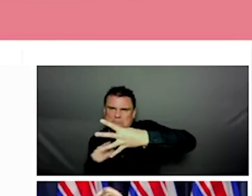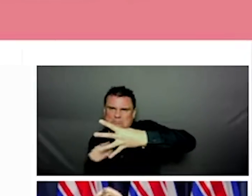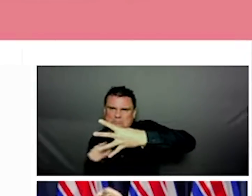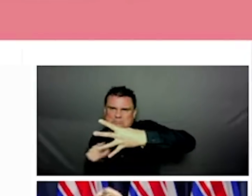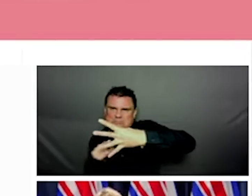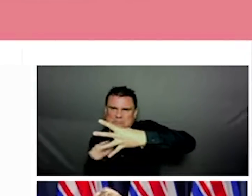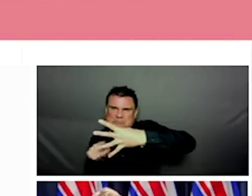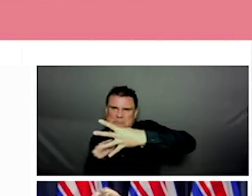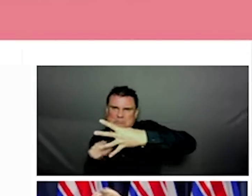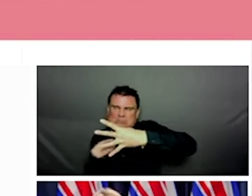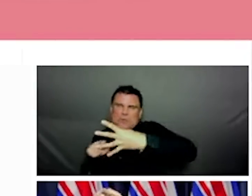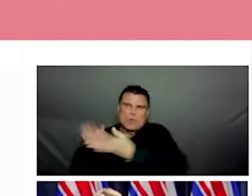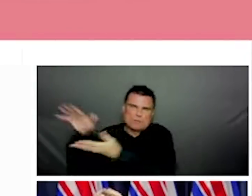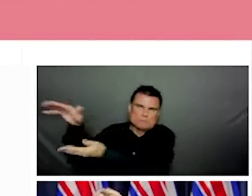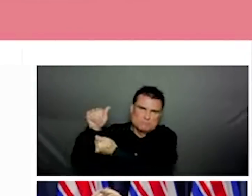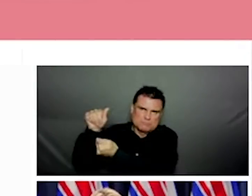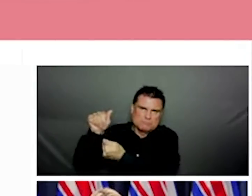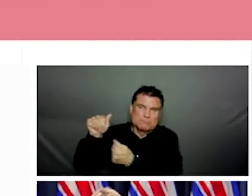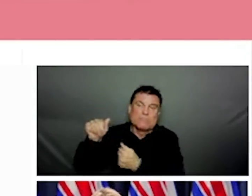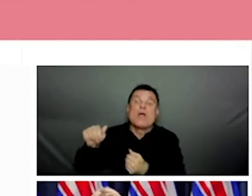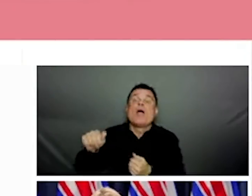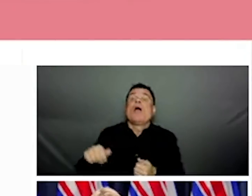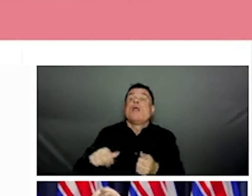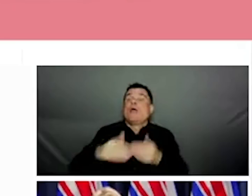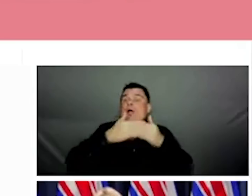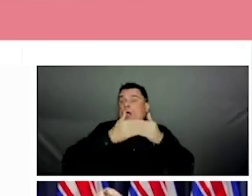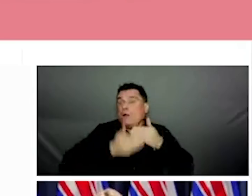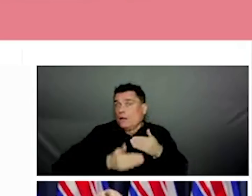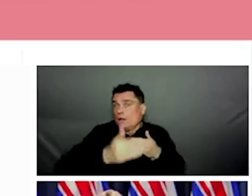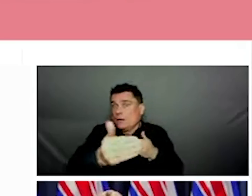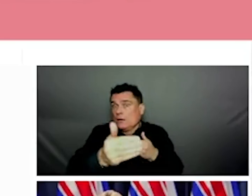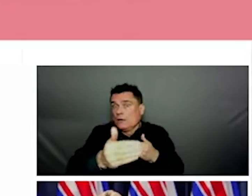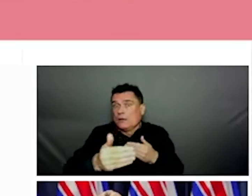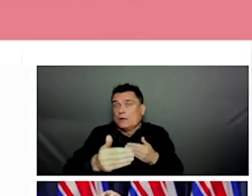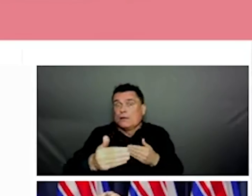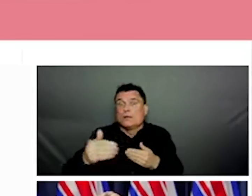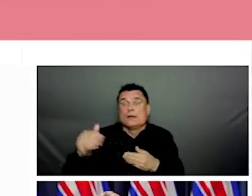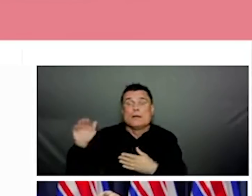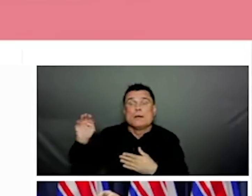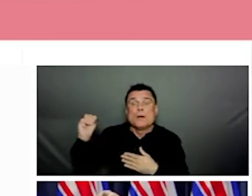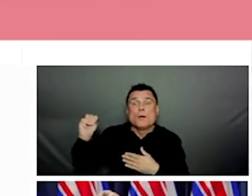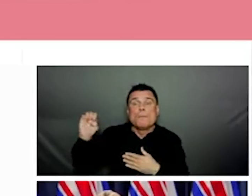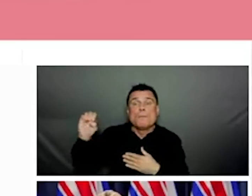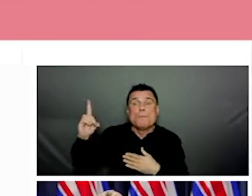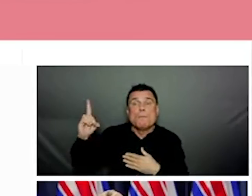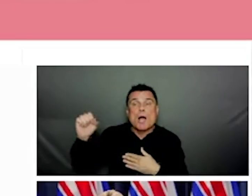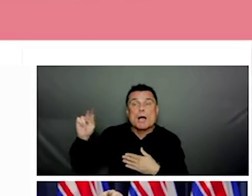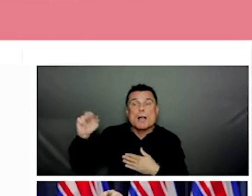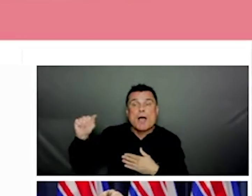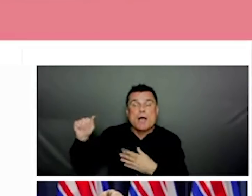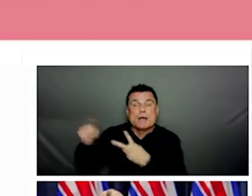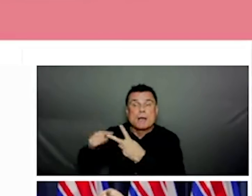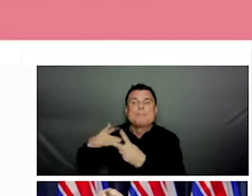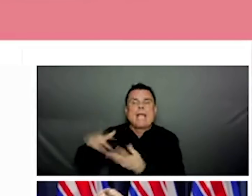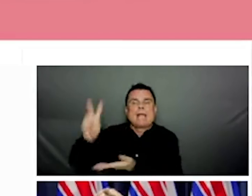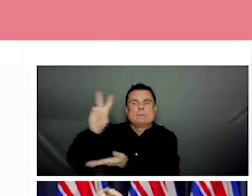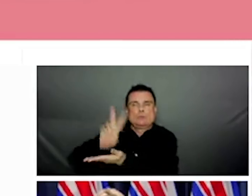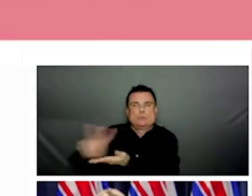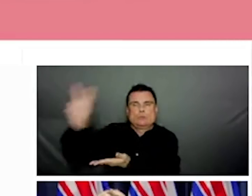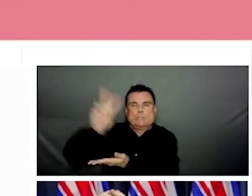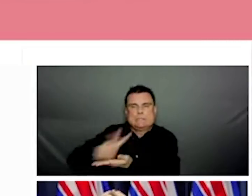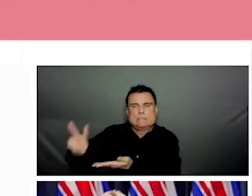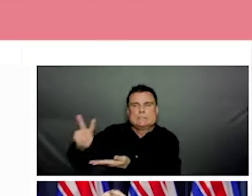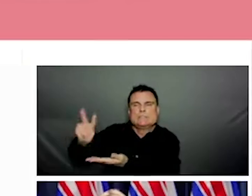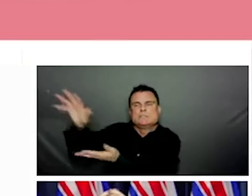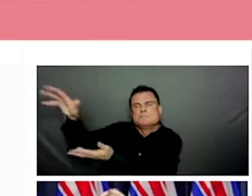week intervals, where the Pfizer vaccine, we're now in a place of receiving it weekly. So as